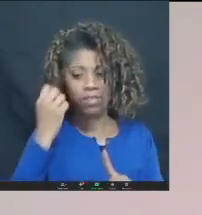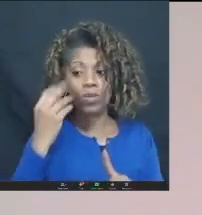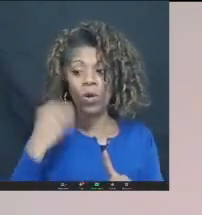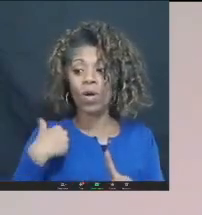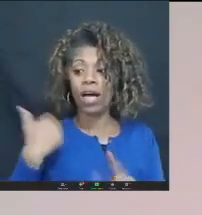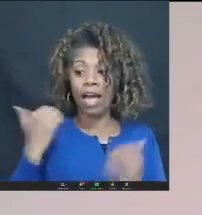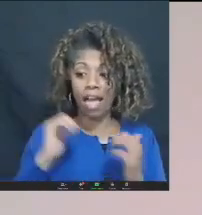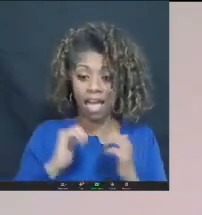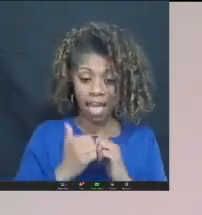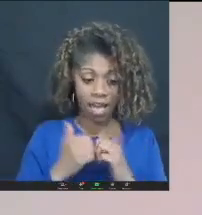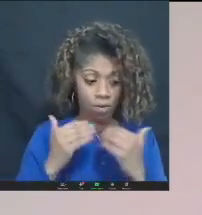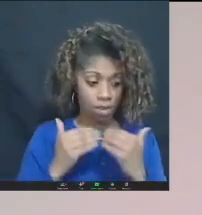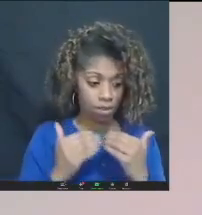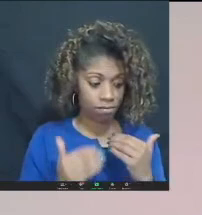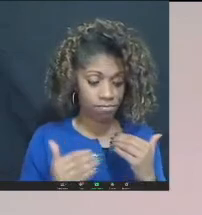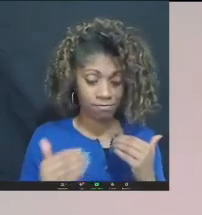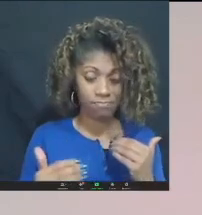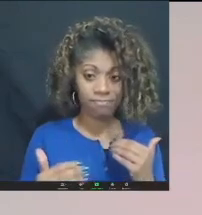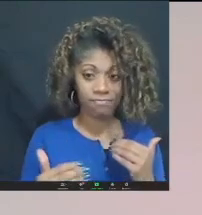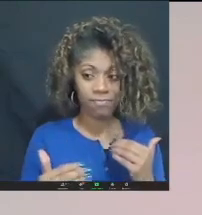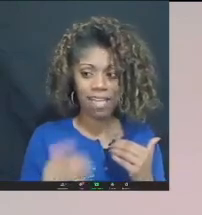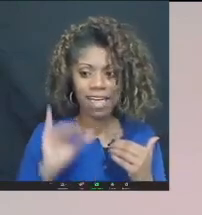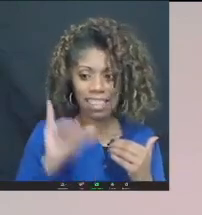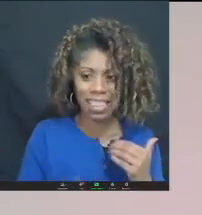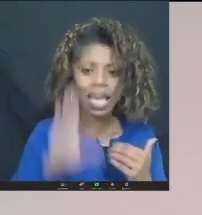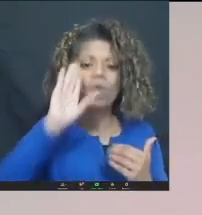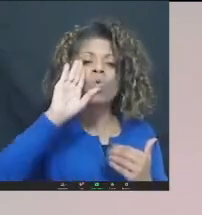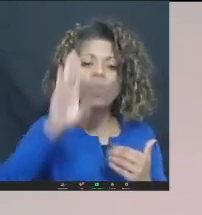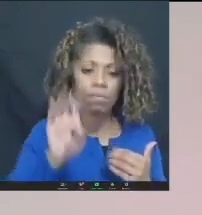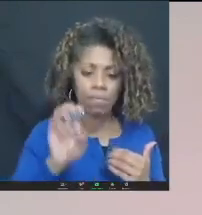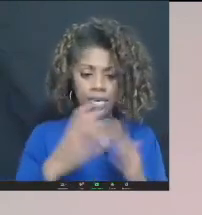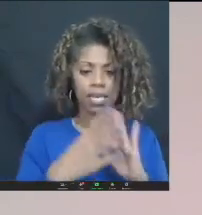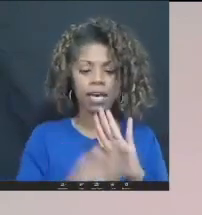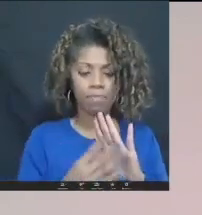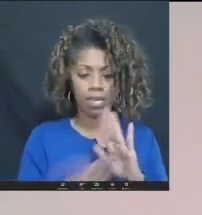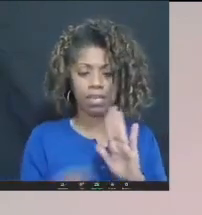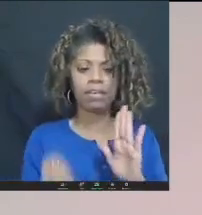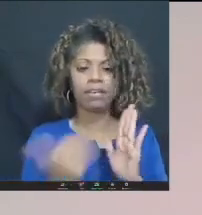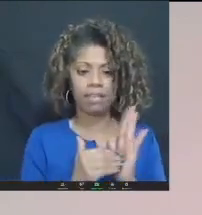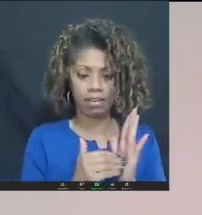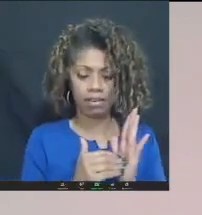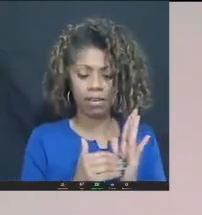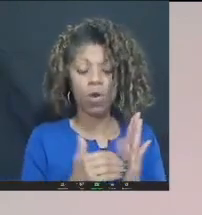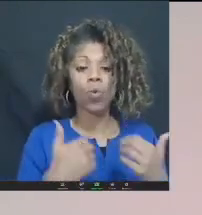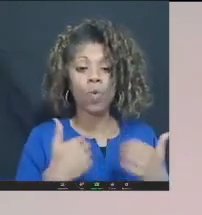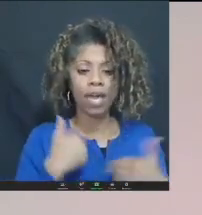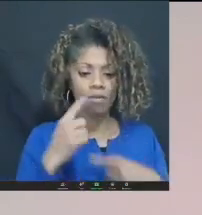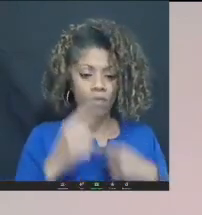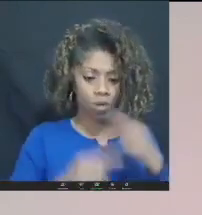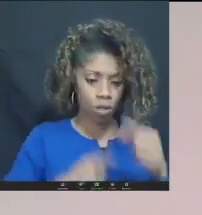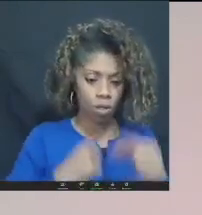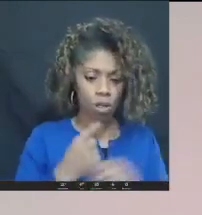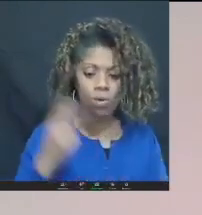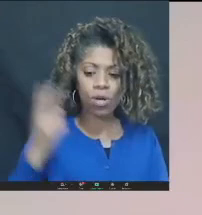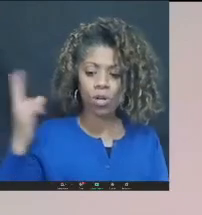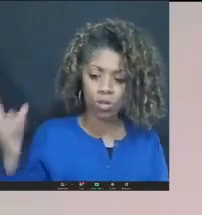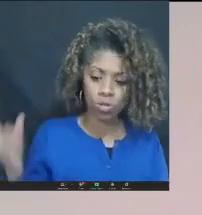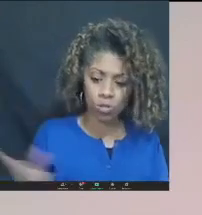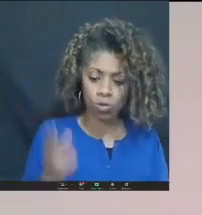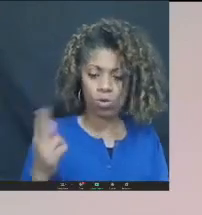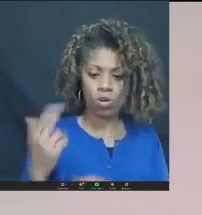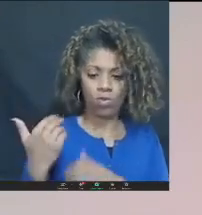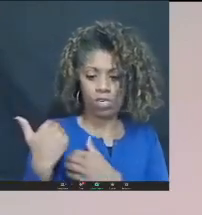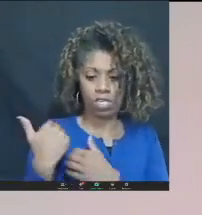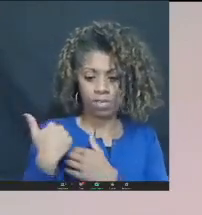guys. We have a genuine global historical responsibility to learn how to speak life into people or speak